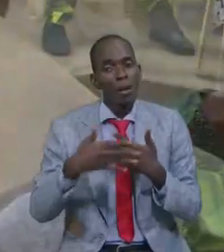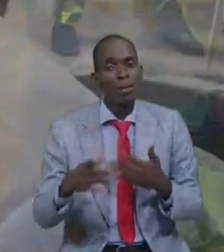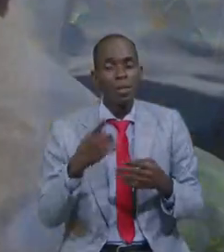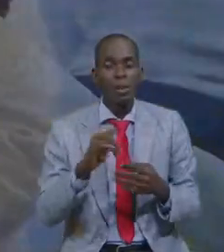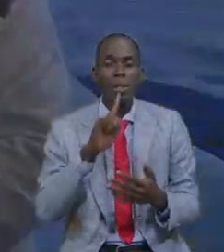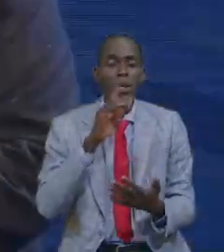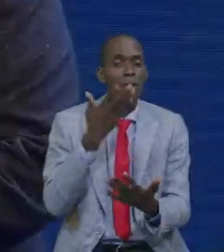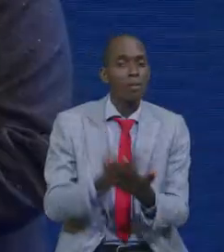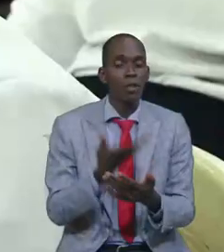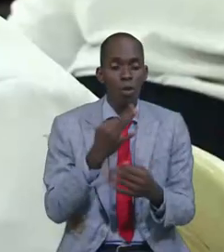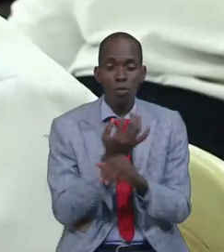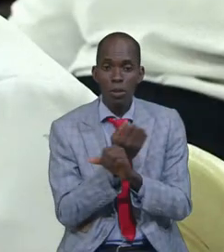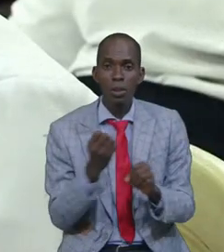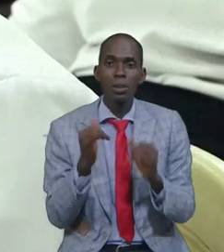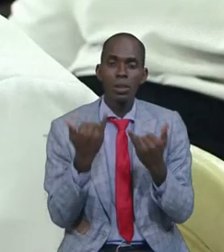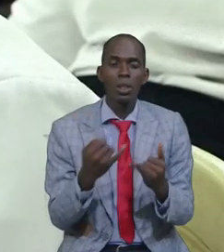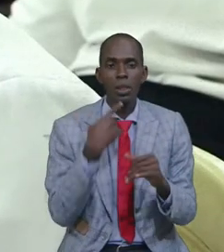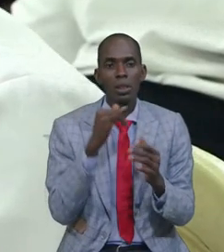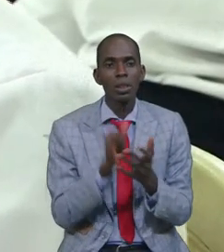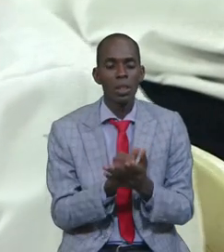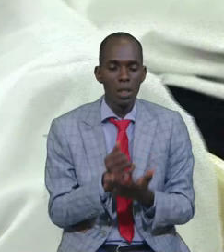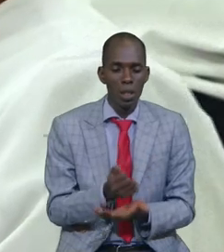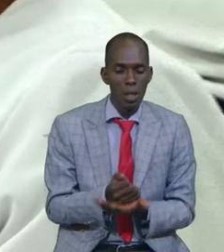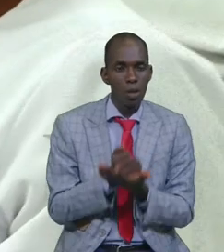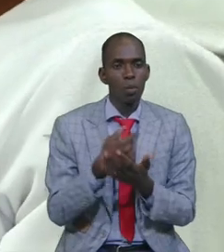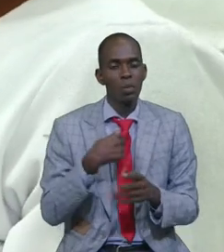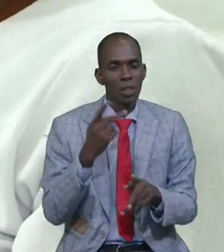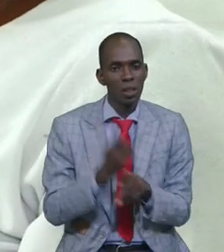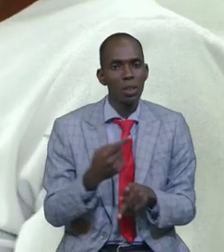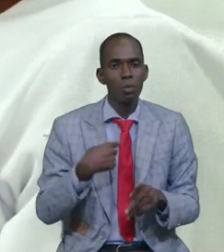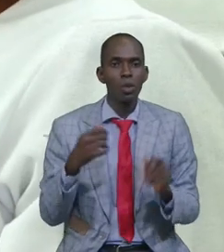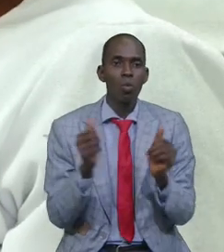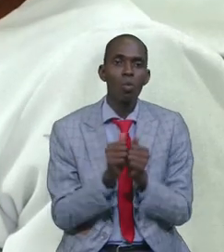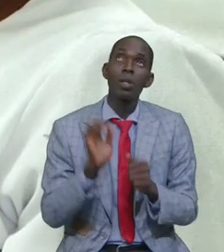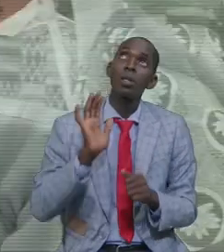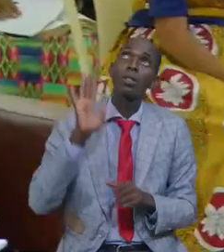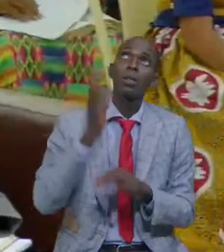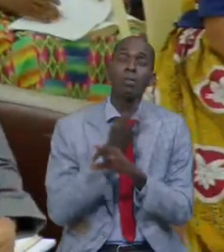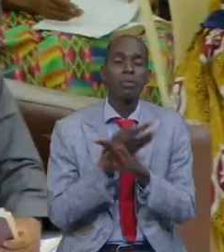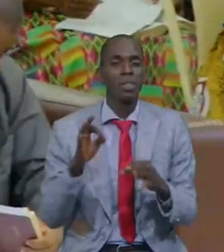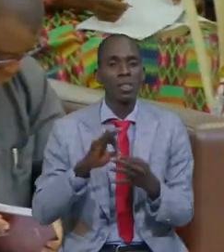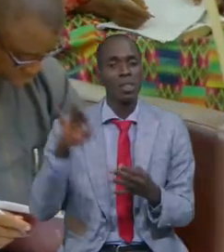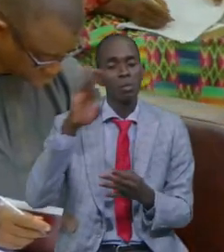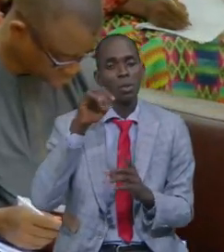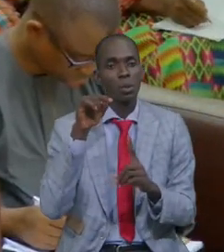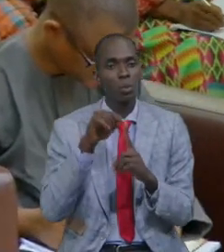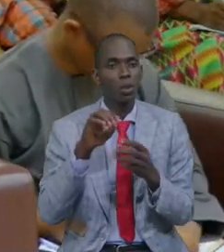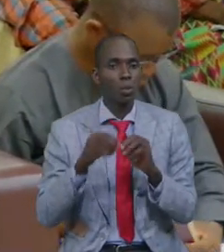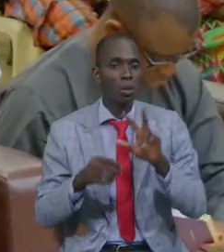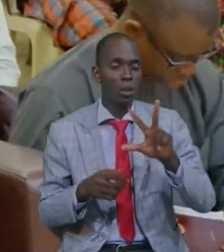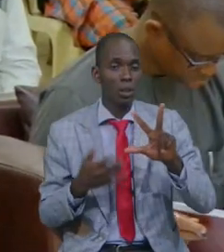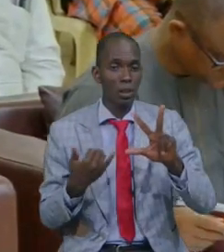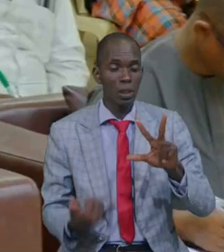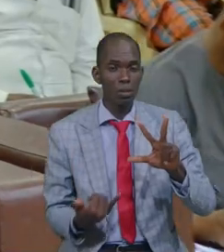salvation, uphold me with thy free spirit. Come to number three here. Number three, I'm talking to